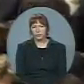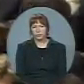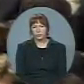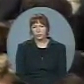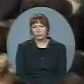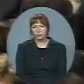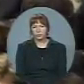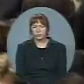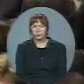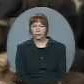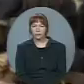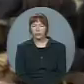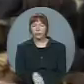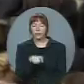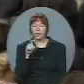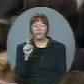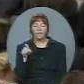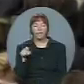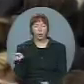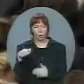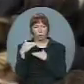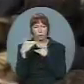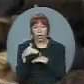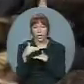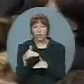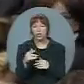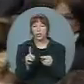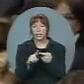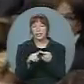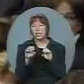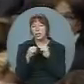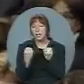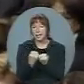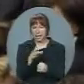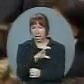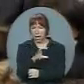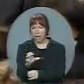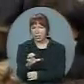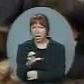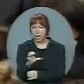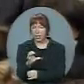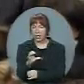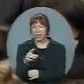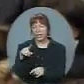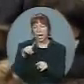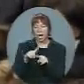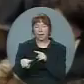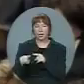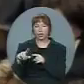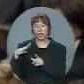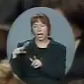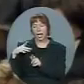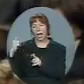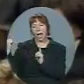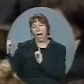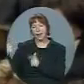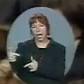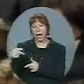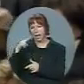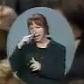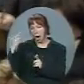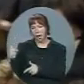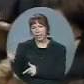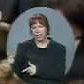our citizens from dangerous crime and terrorism. The leader of the Liberal Party, we all know that both of our parties voted in